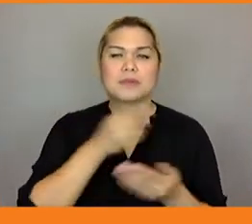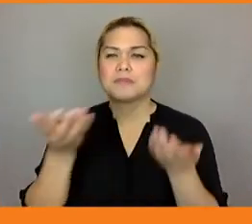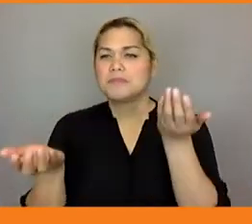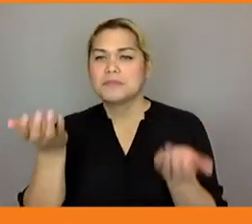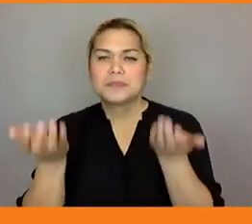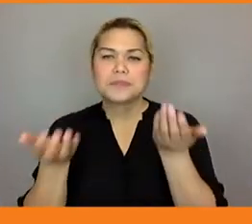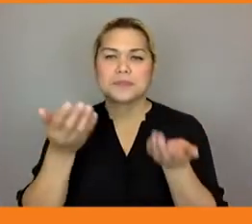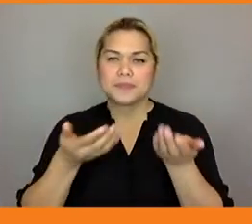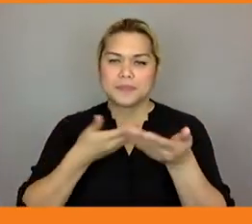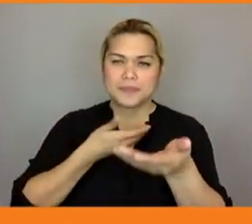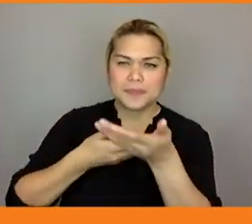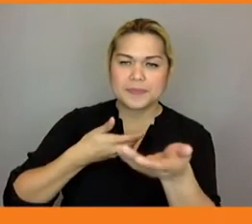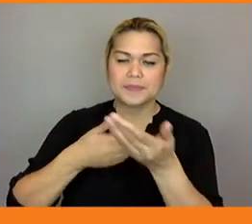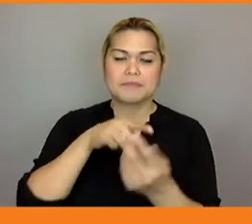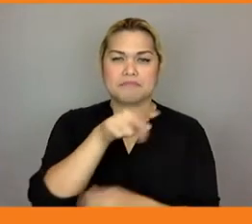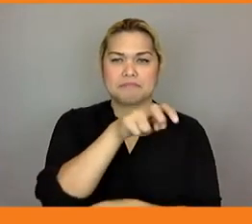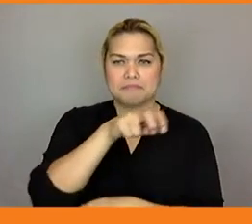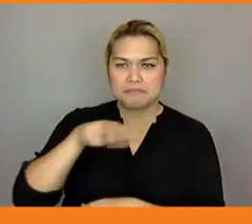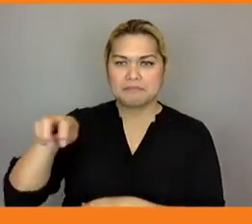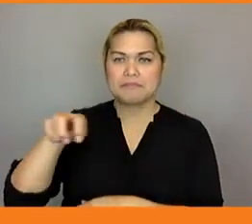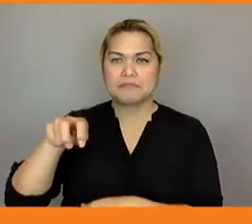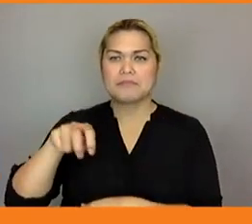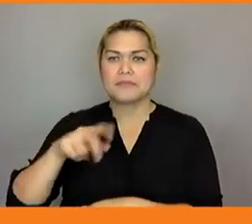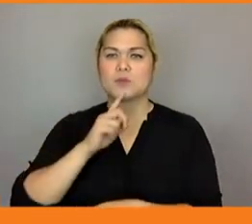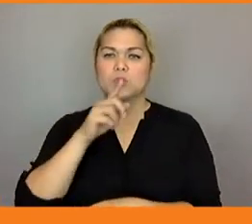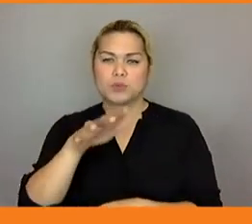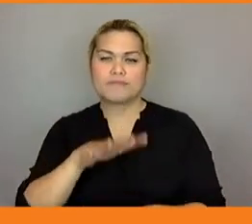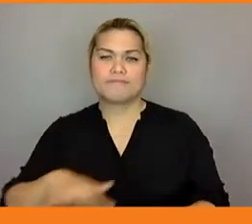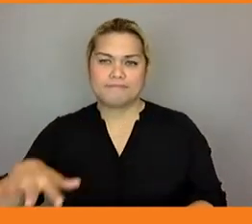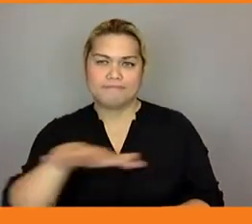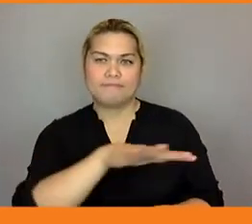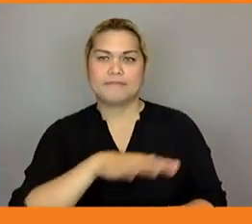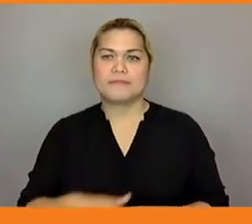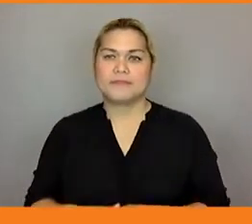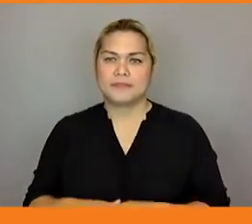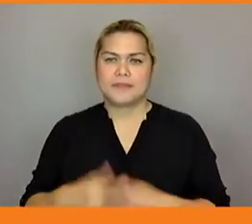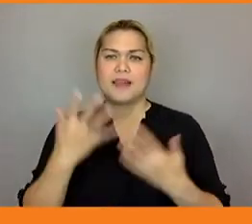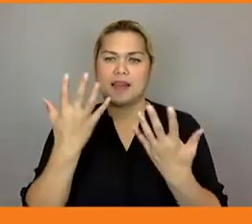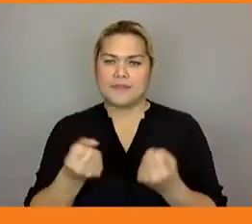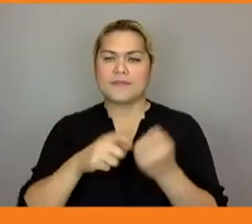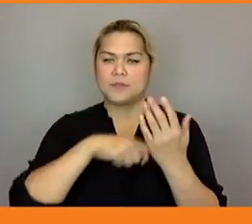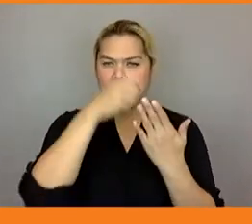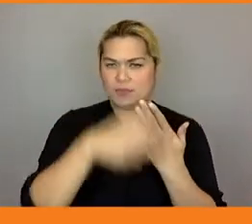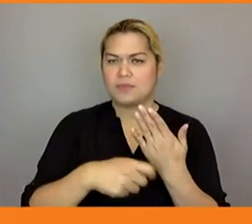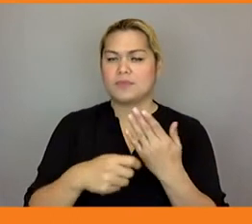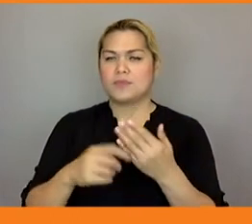relevant people and communities. As I mentioned,